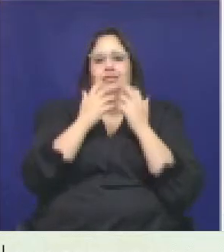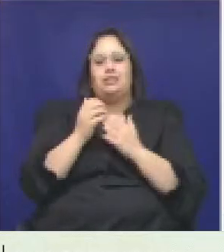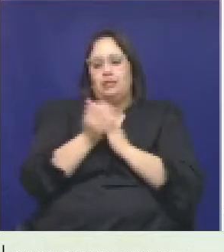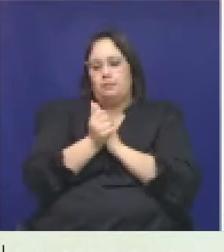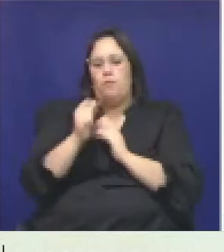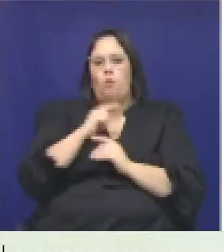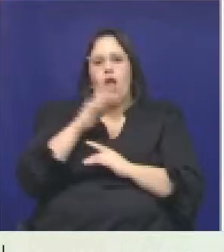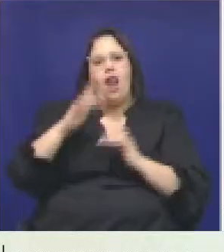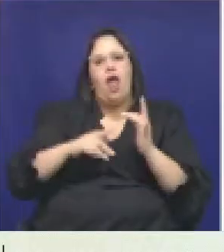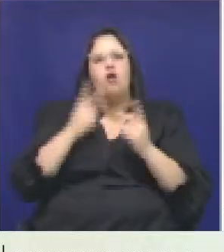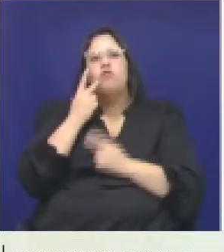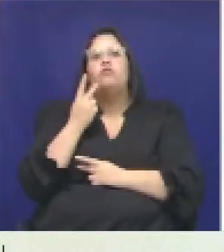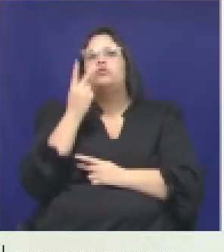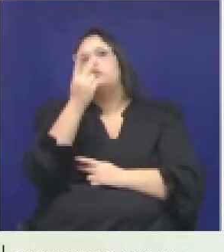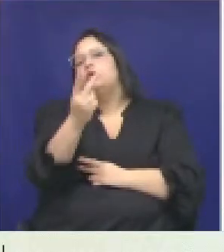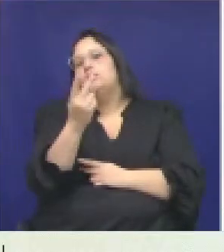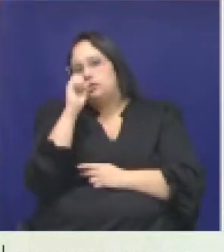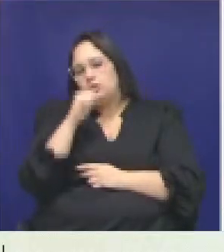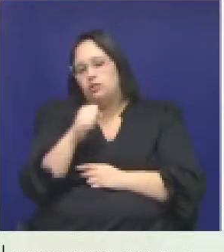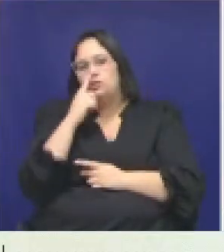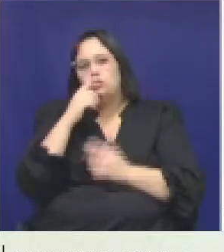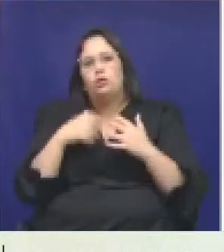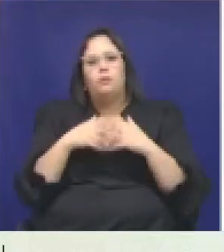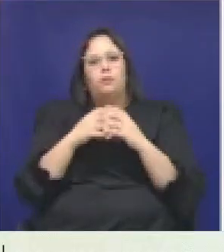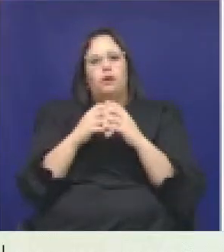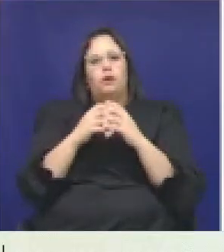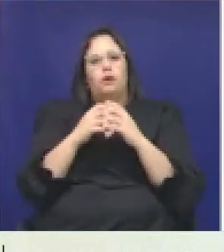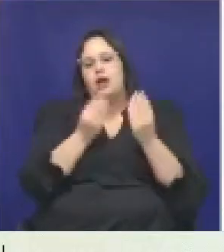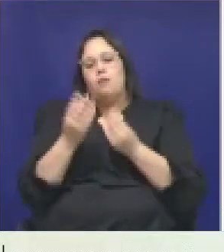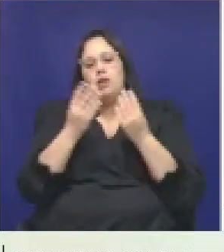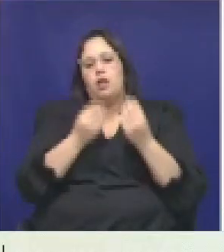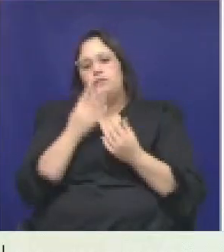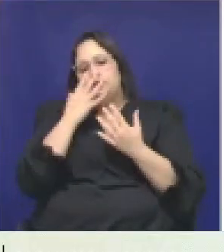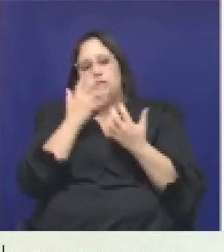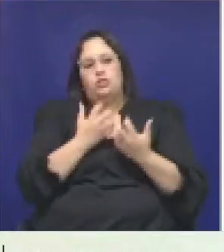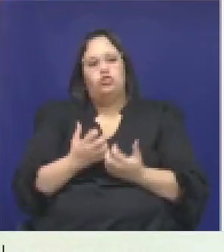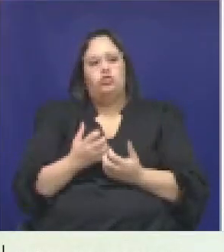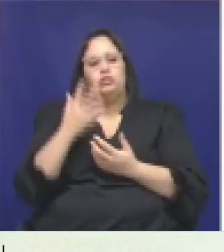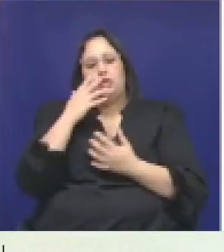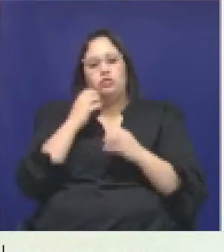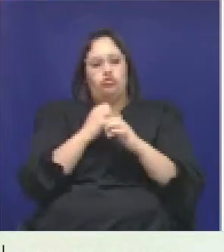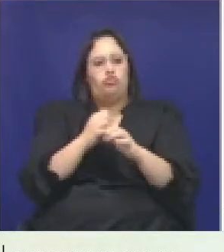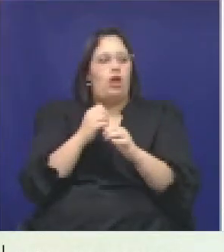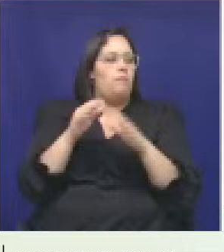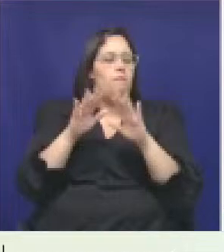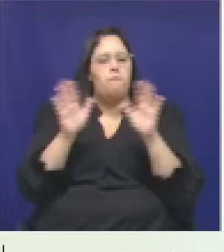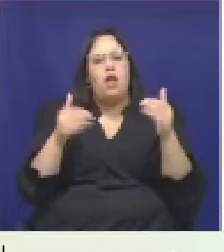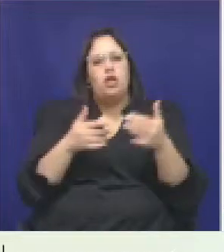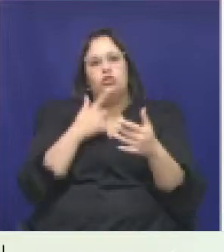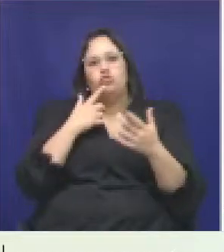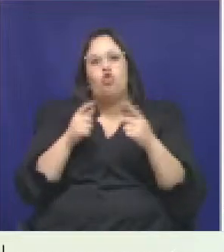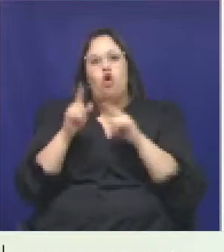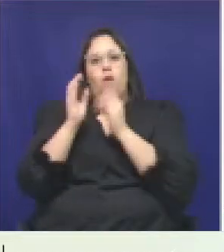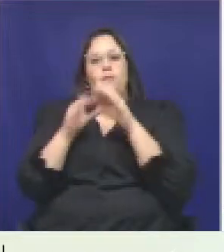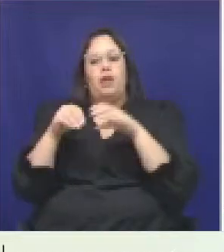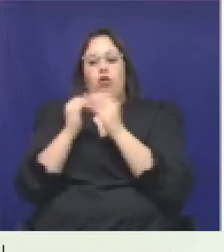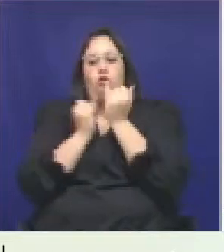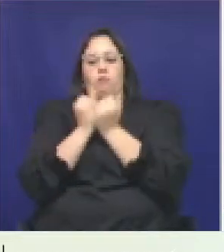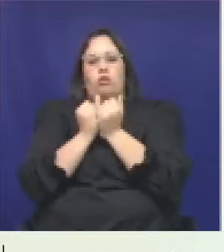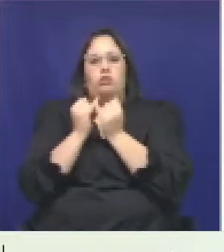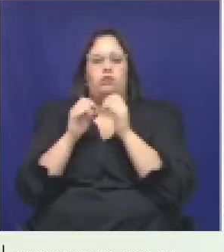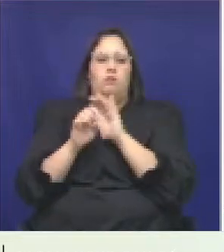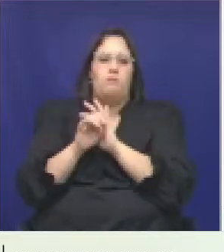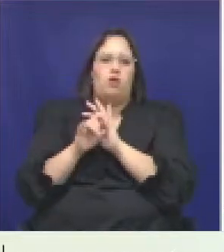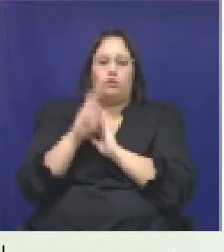lack of foresight in creating remuneration strategies and packages that are competitive in this market. Stats